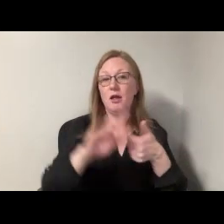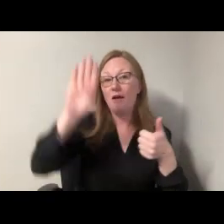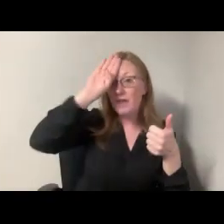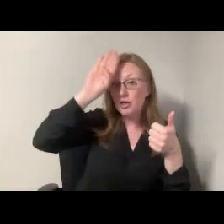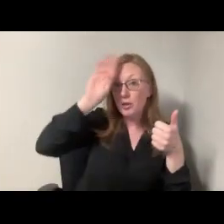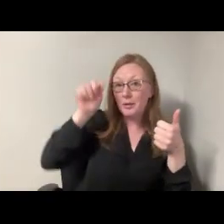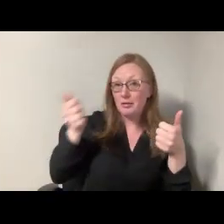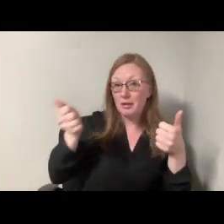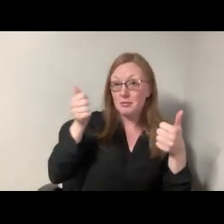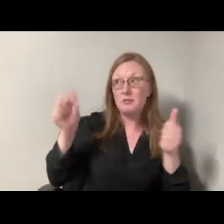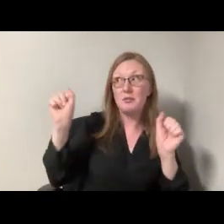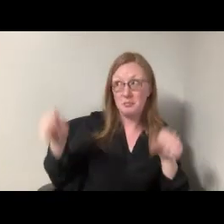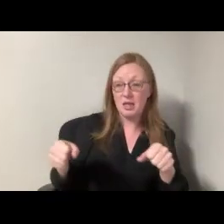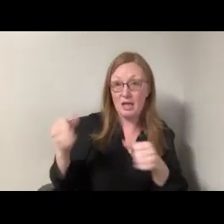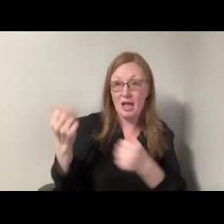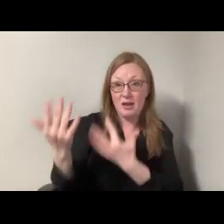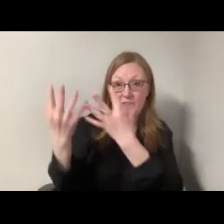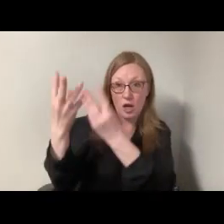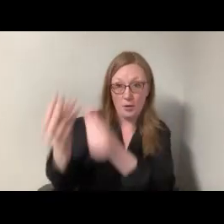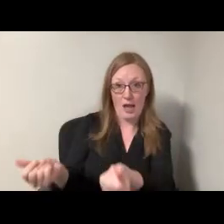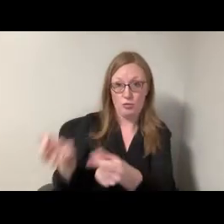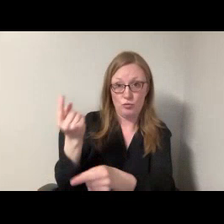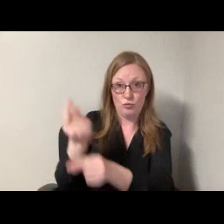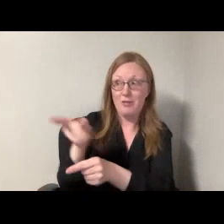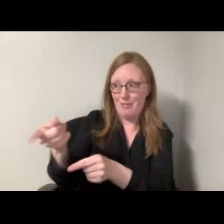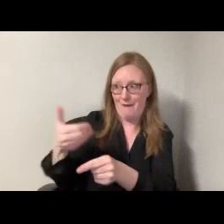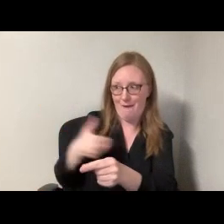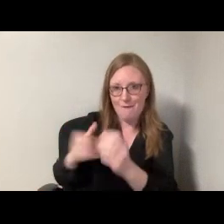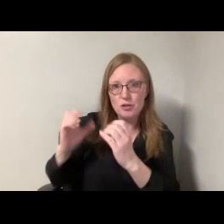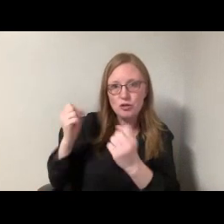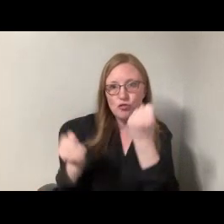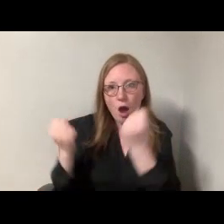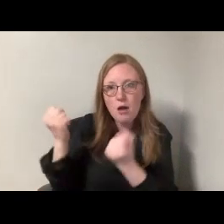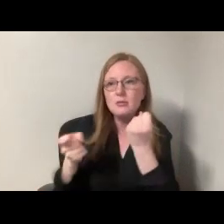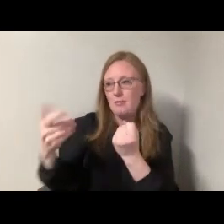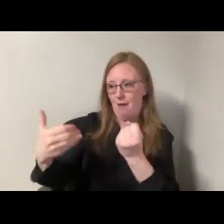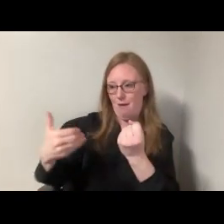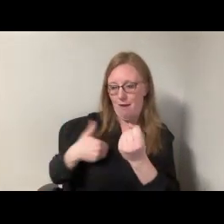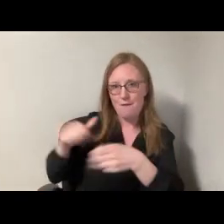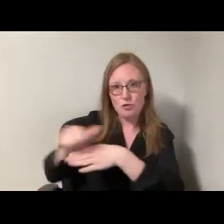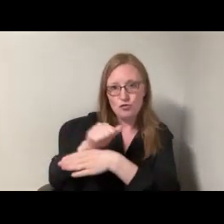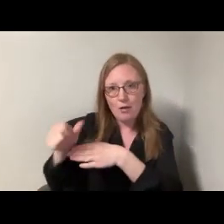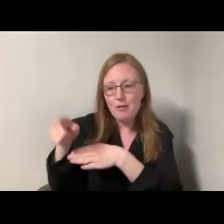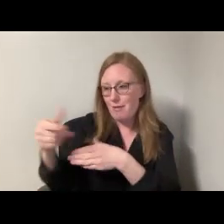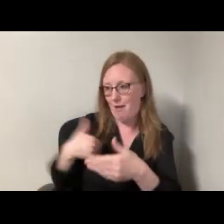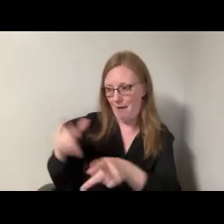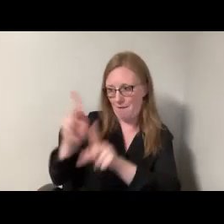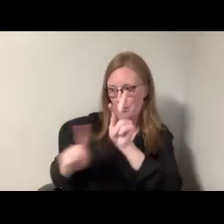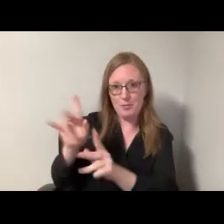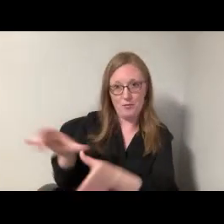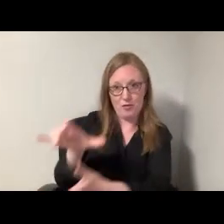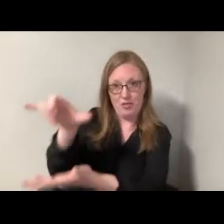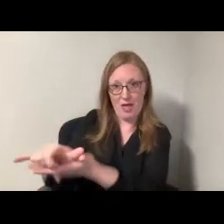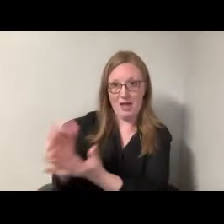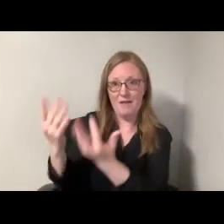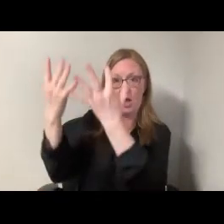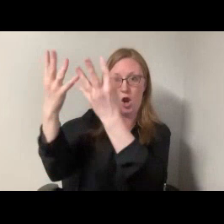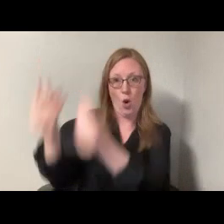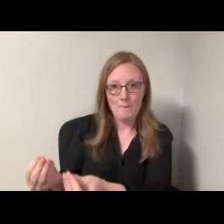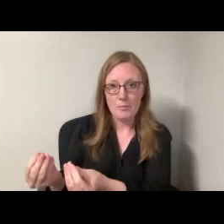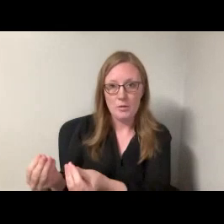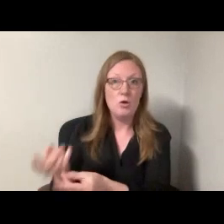a capability to put out fires. They've got the trucks and the equipment and the training and the people to do that, all right? But we've